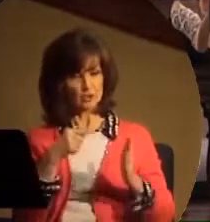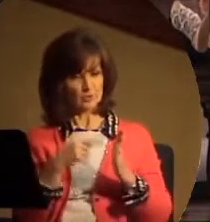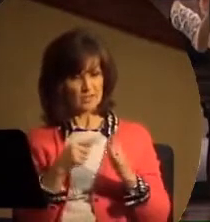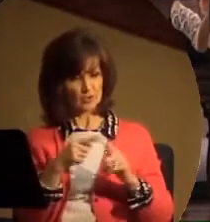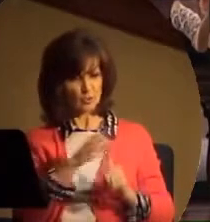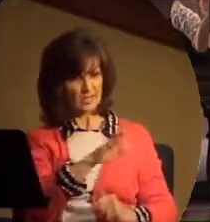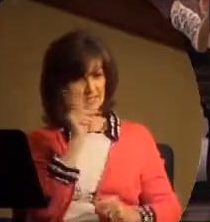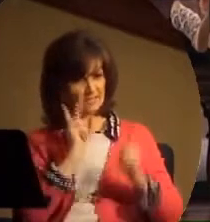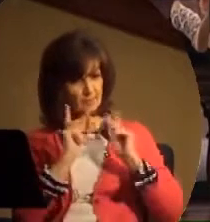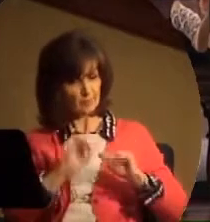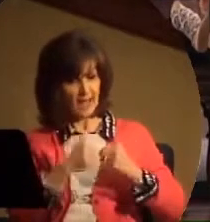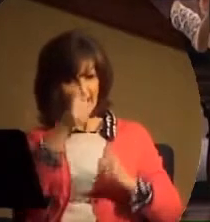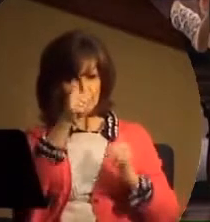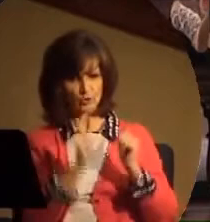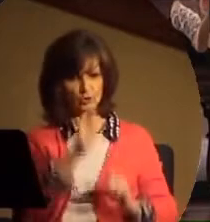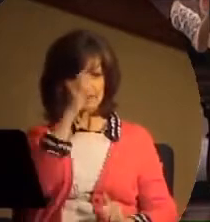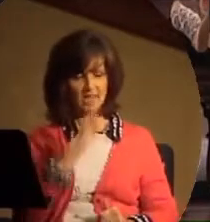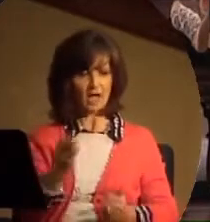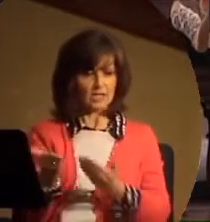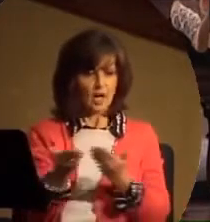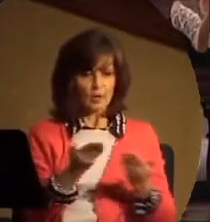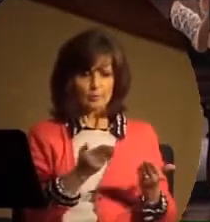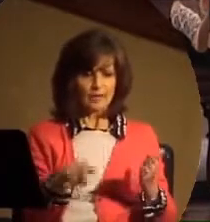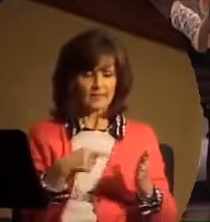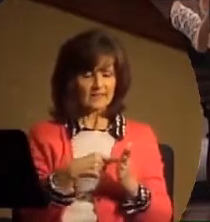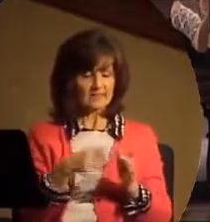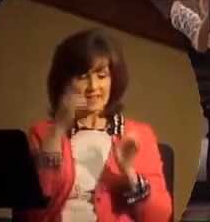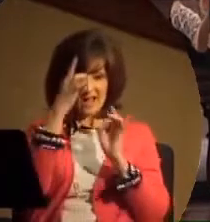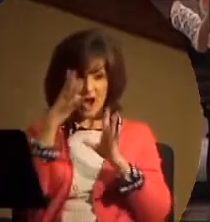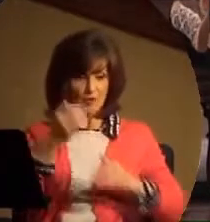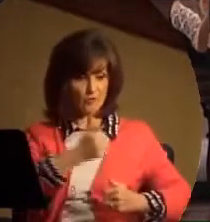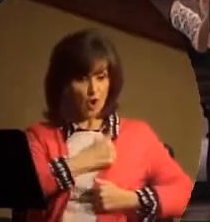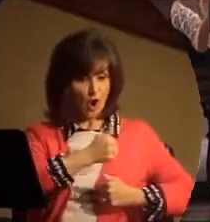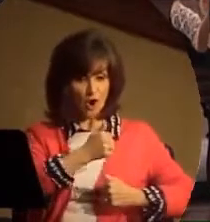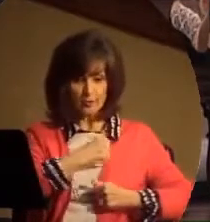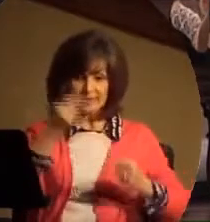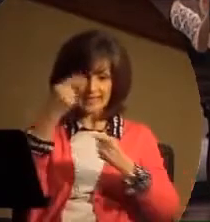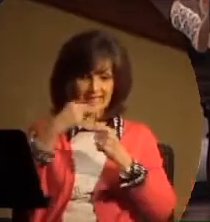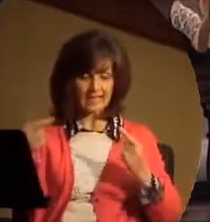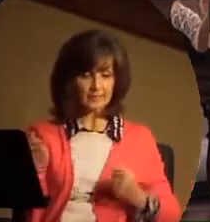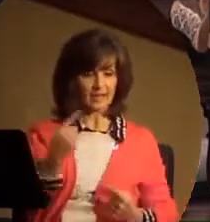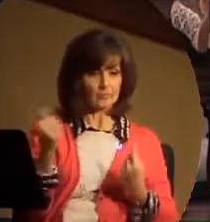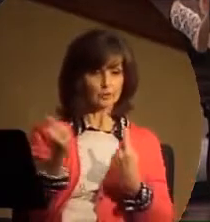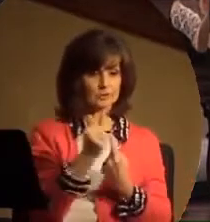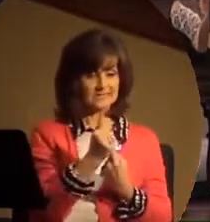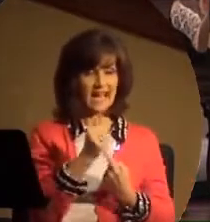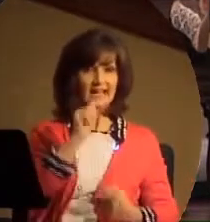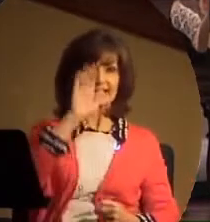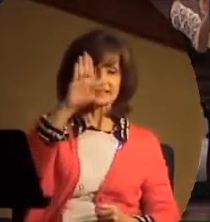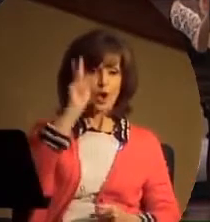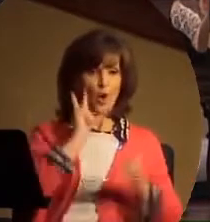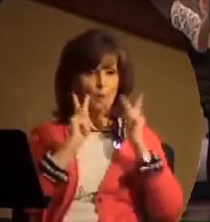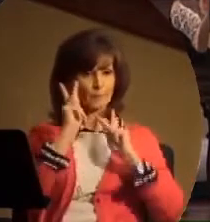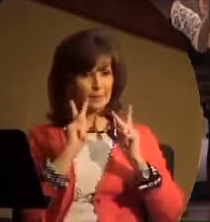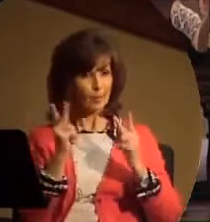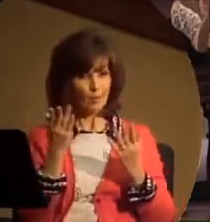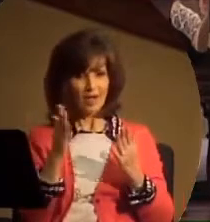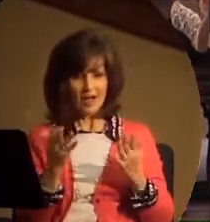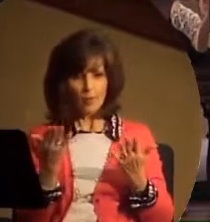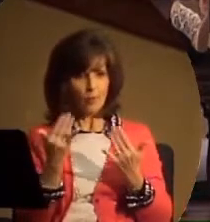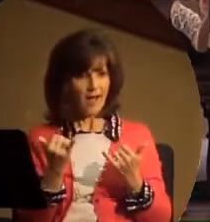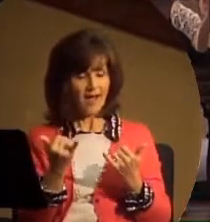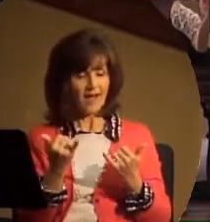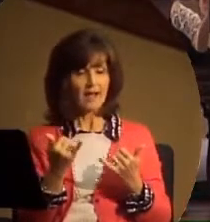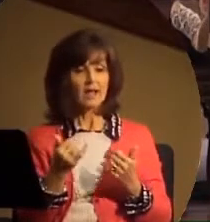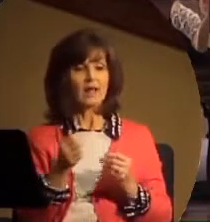people? How in the world could God bring this fierce army and this fierce enemy upon his very own people? The answer to that question